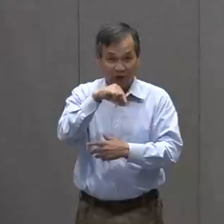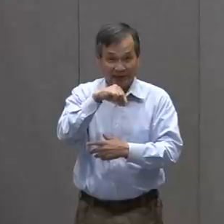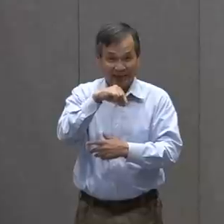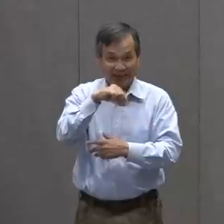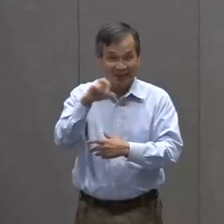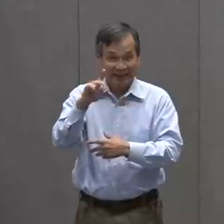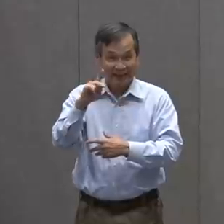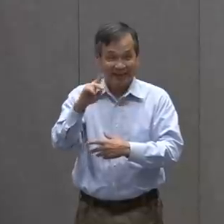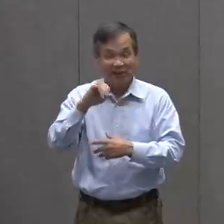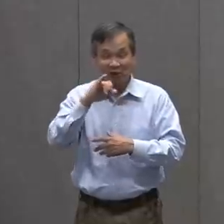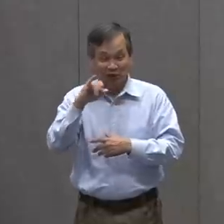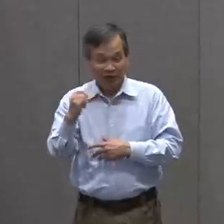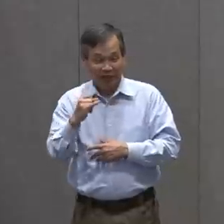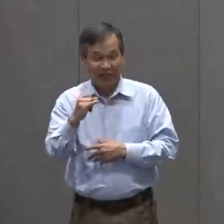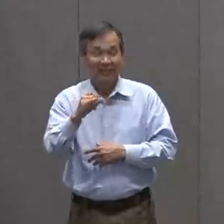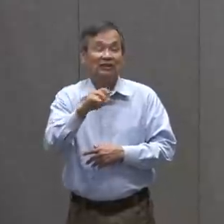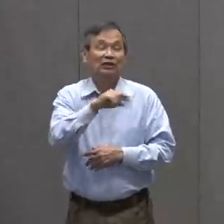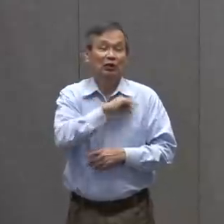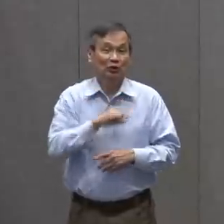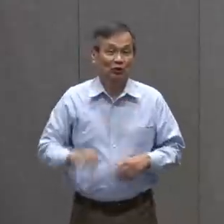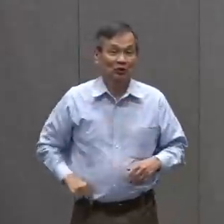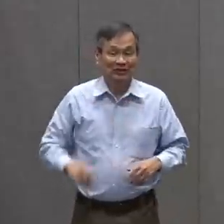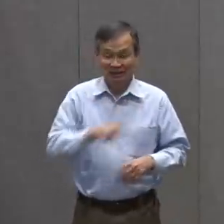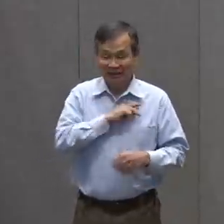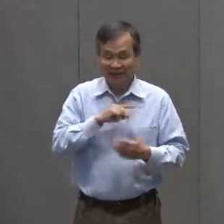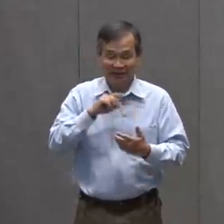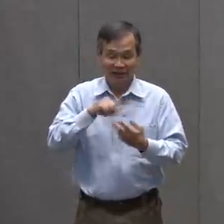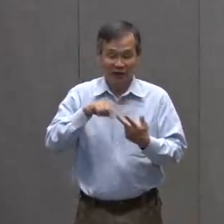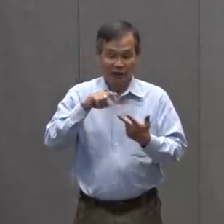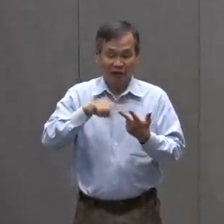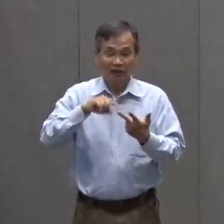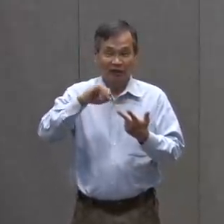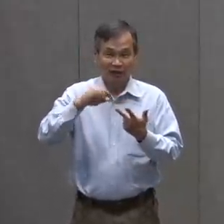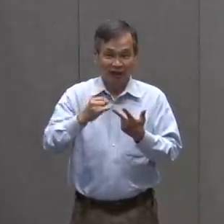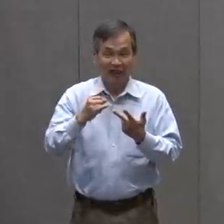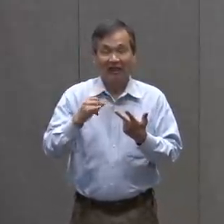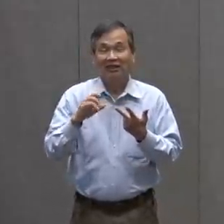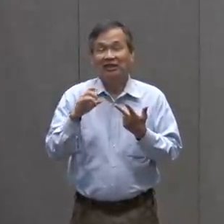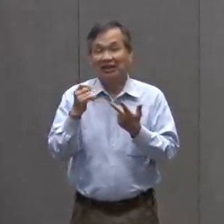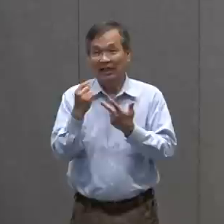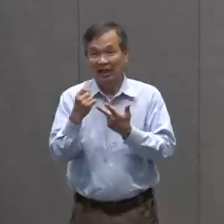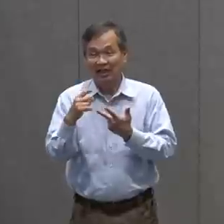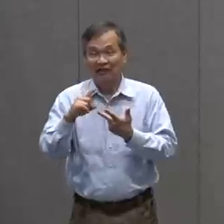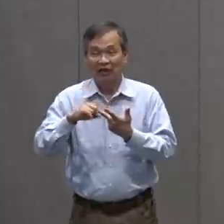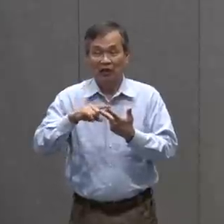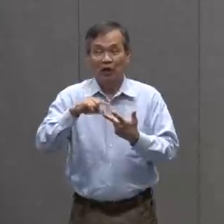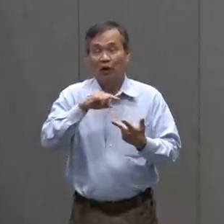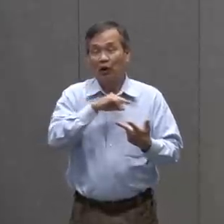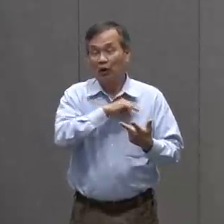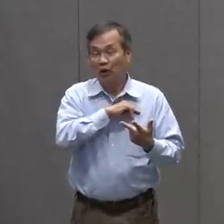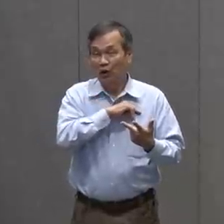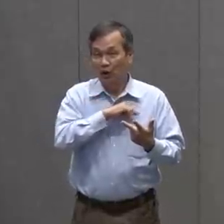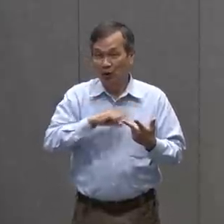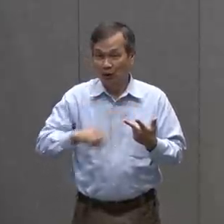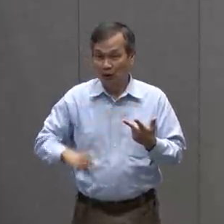jacks will be 11, queens will be 12, kings will be 13, and if you wanted to, you could leave the jokers in and make them